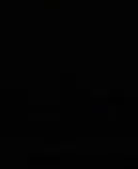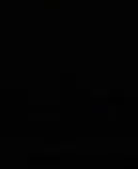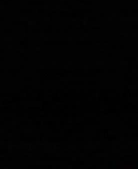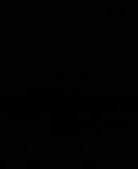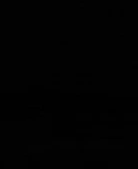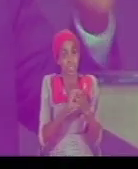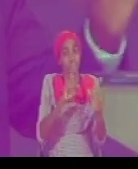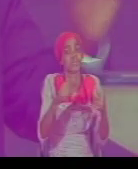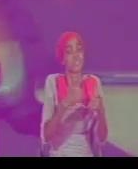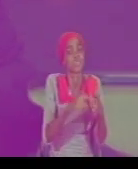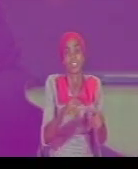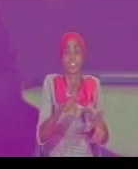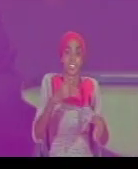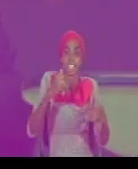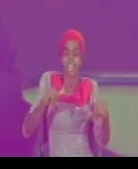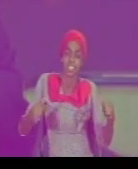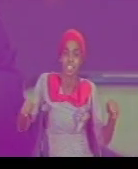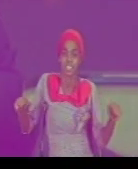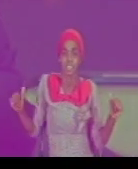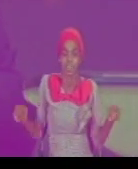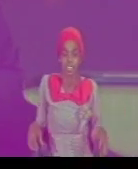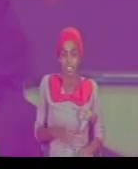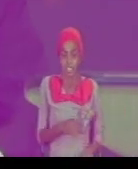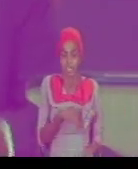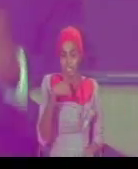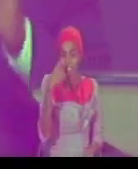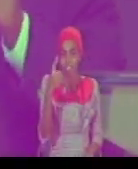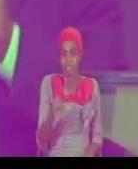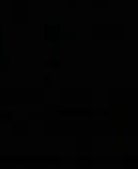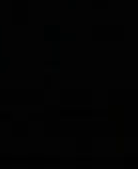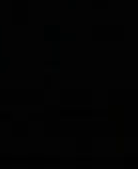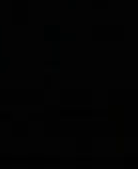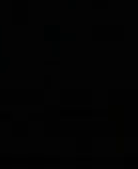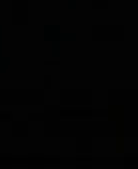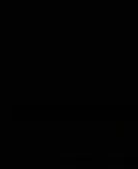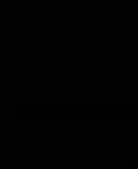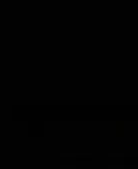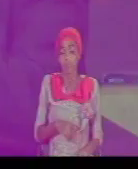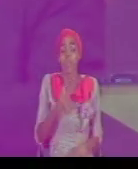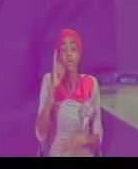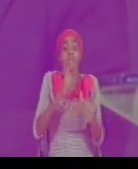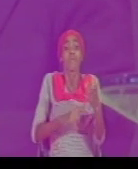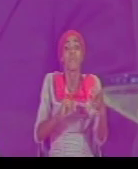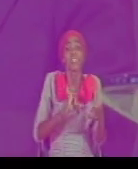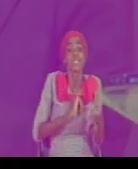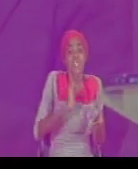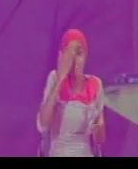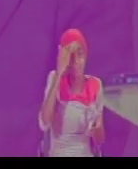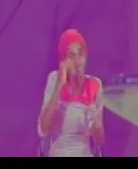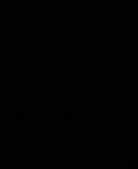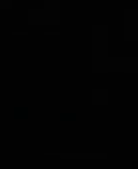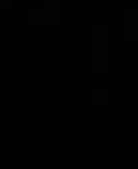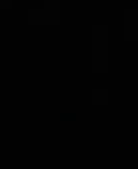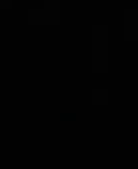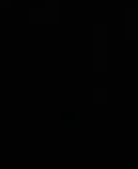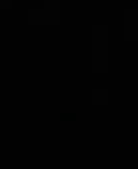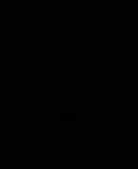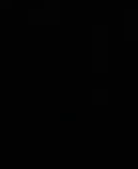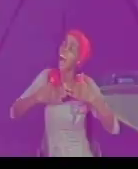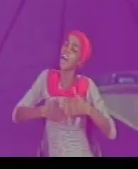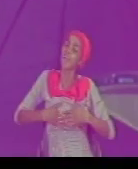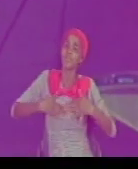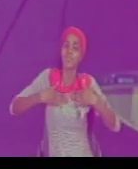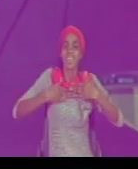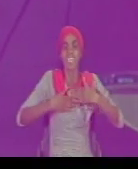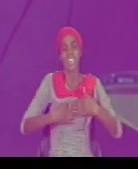dancing, I don't ask me what I got in the service. I just know I was happy. I just know I